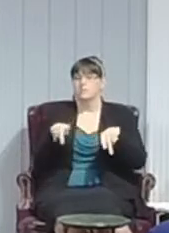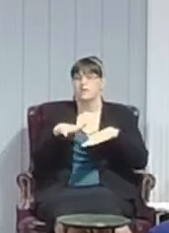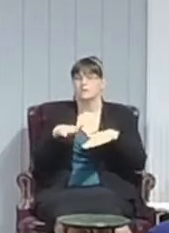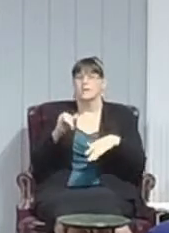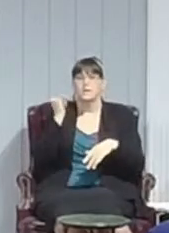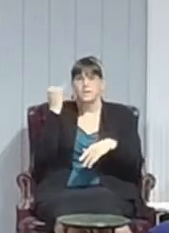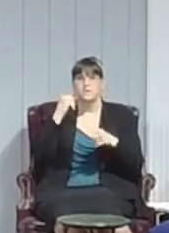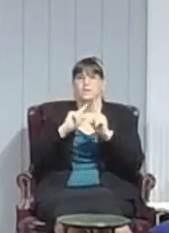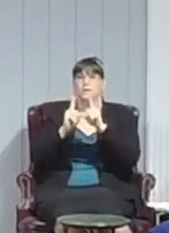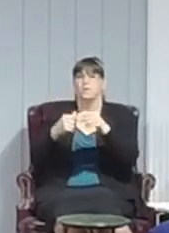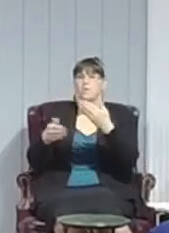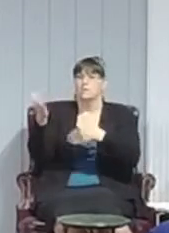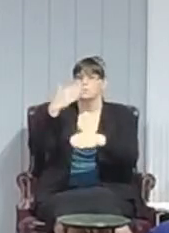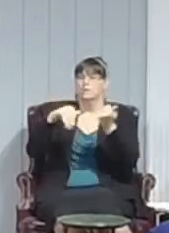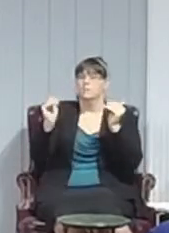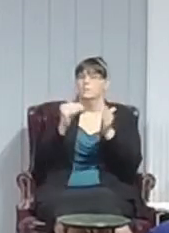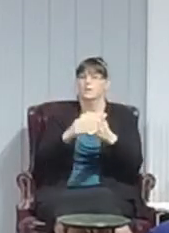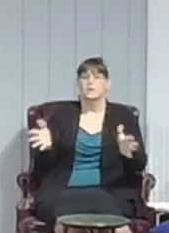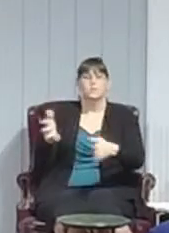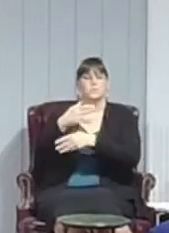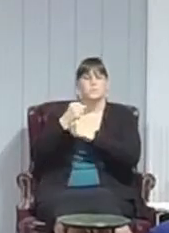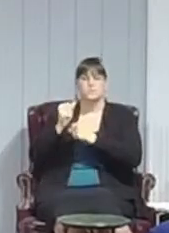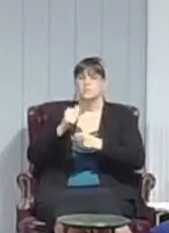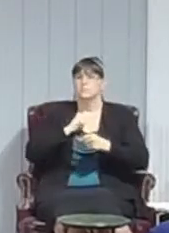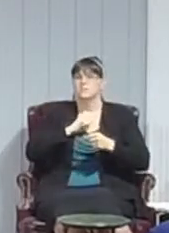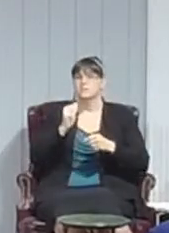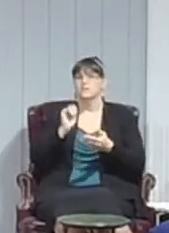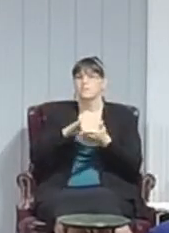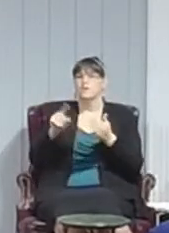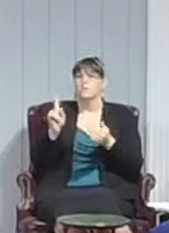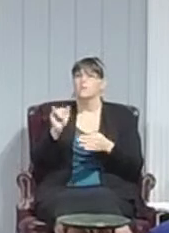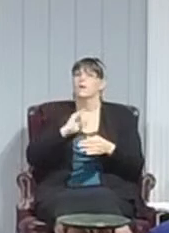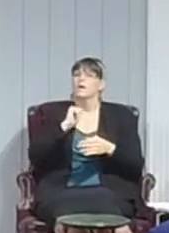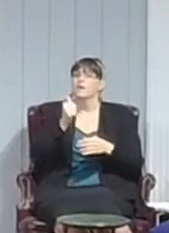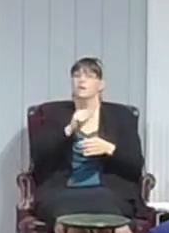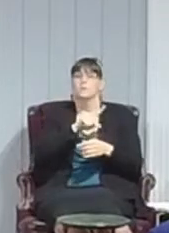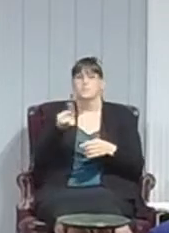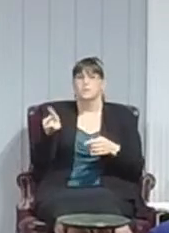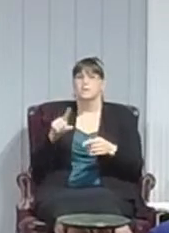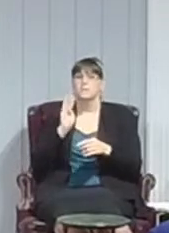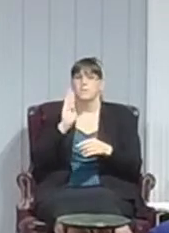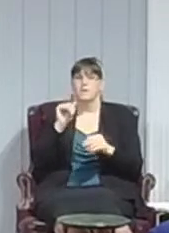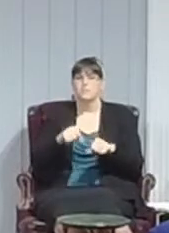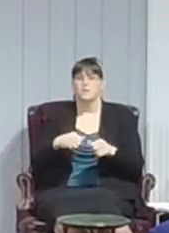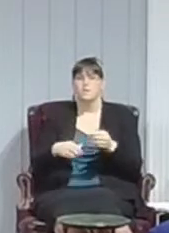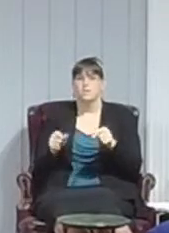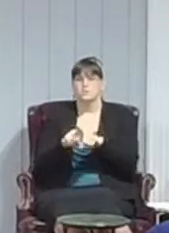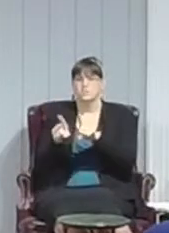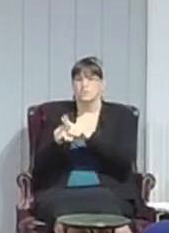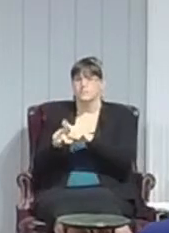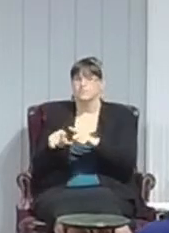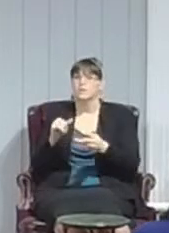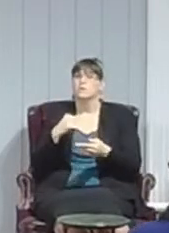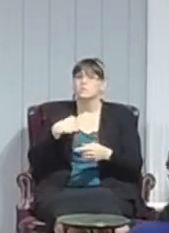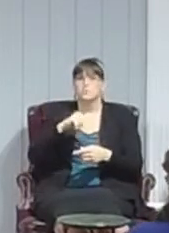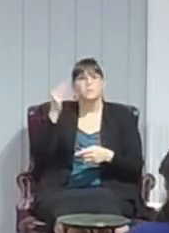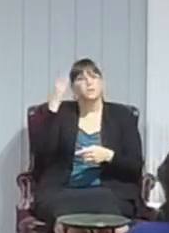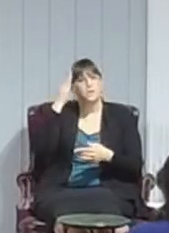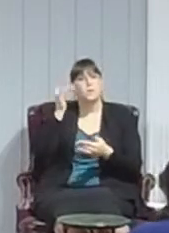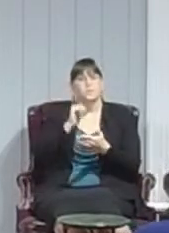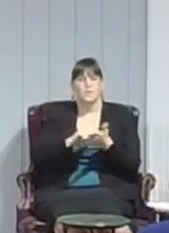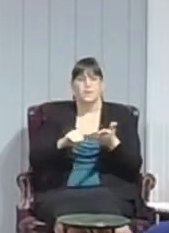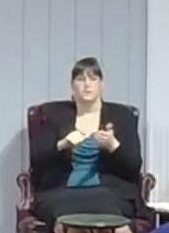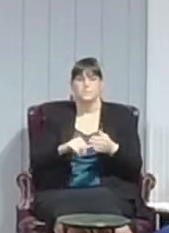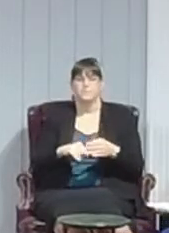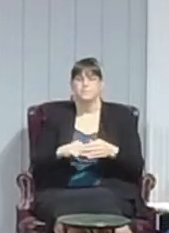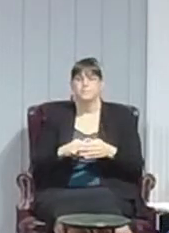will come again and receive you unto myself, that where I am, there you may be also." So that's all real familiar. I wanted you to skip down